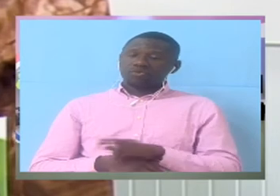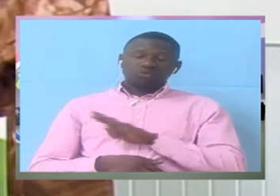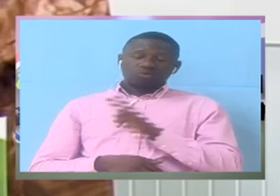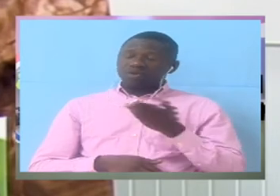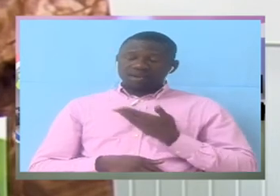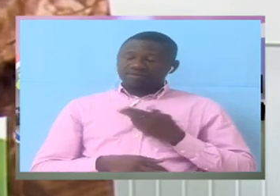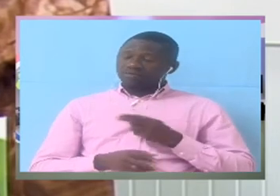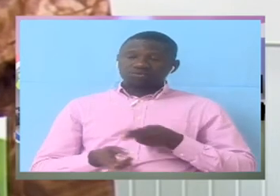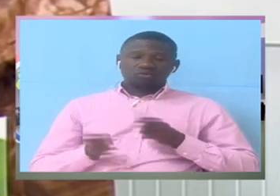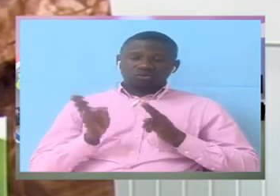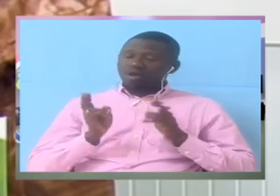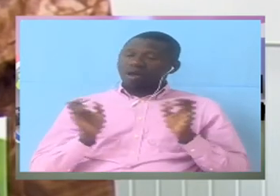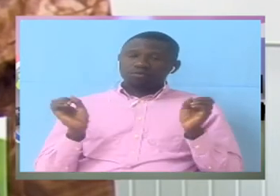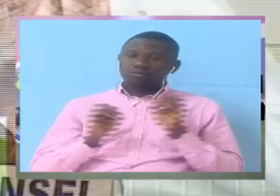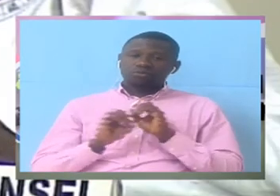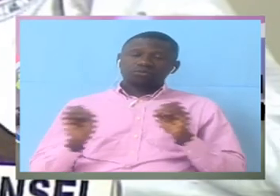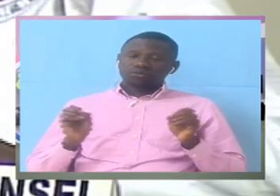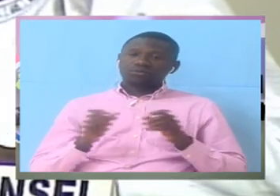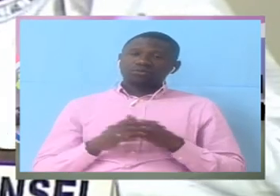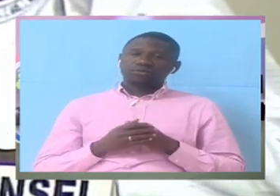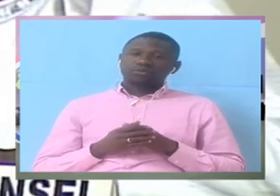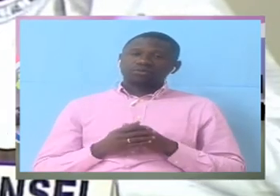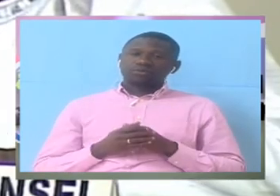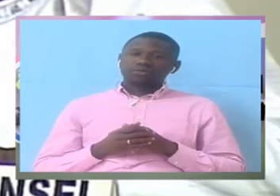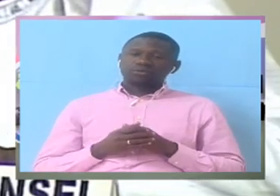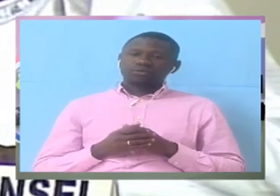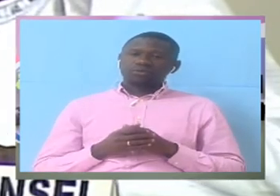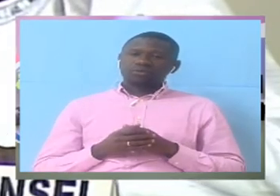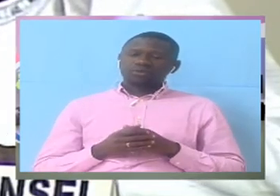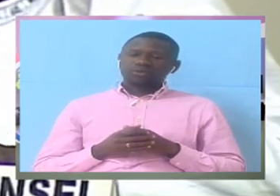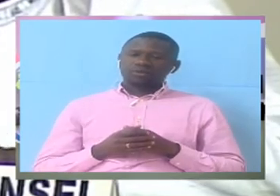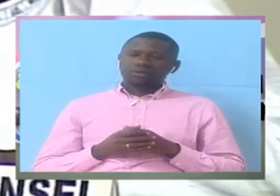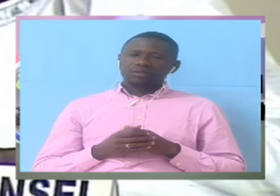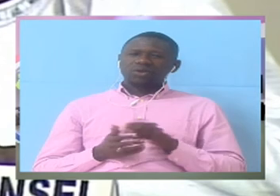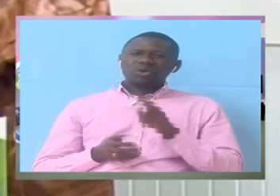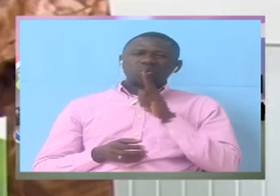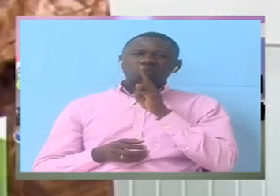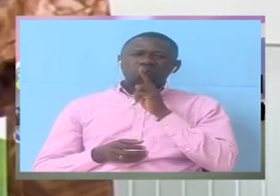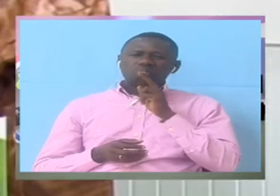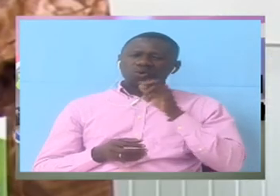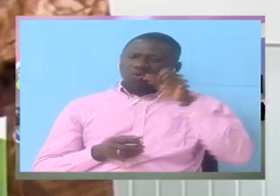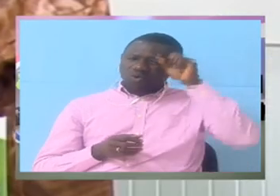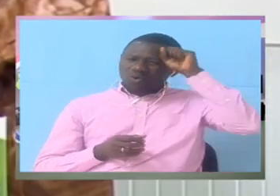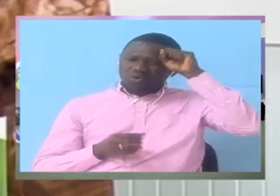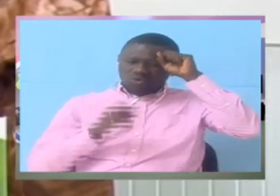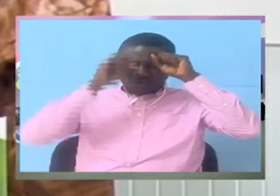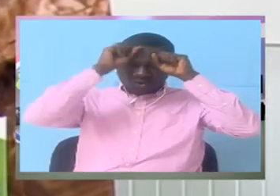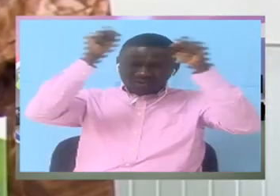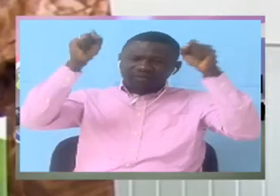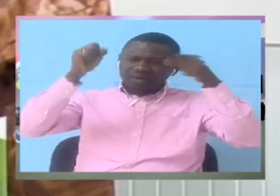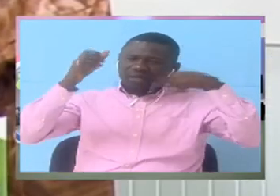No, we didn't have guns. So this was whose government in Gambia at the time?